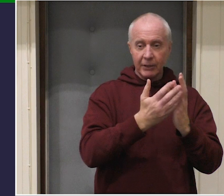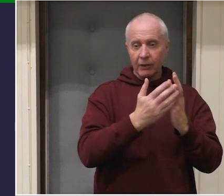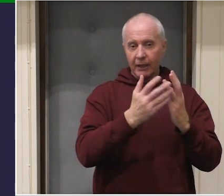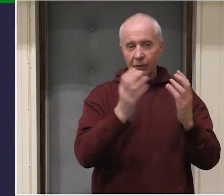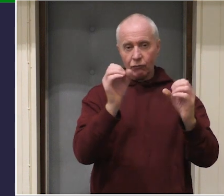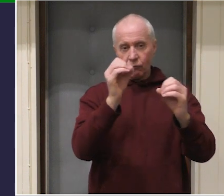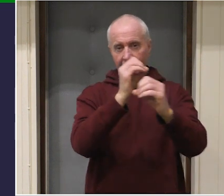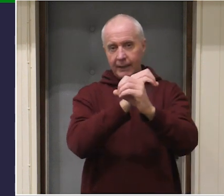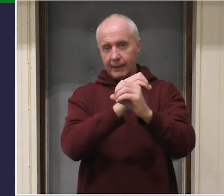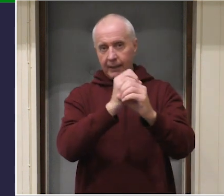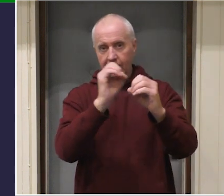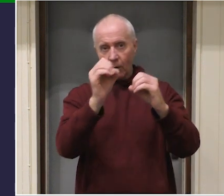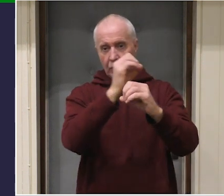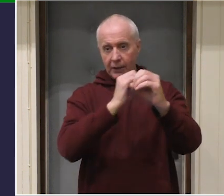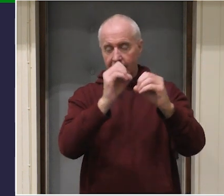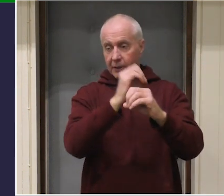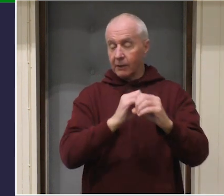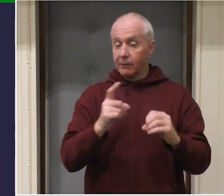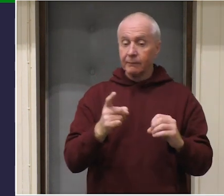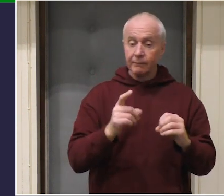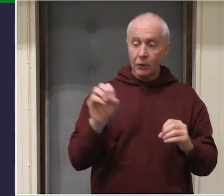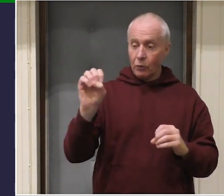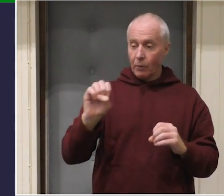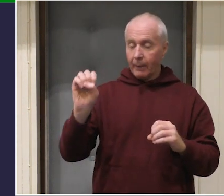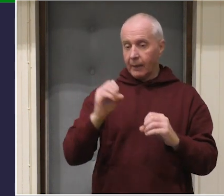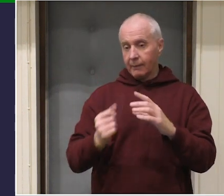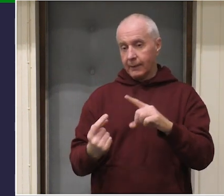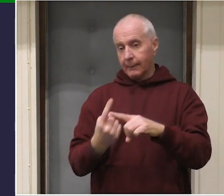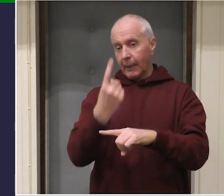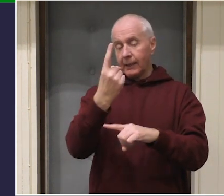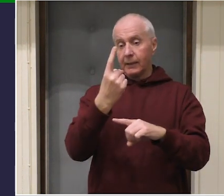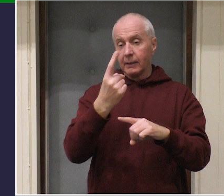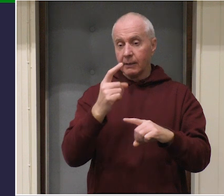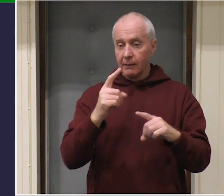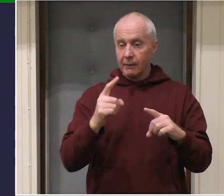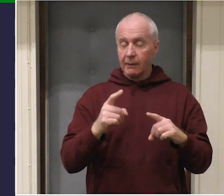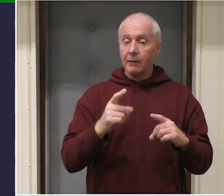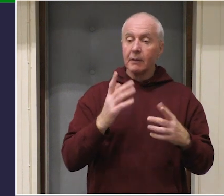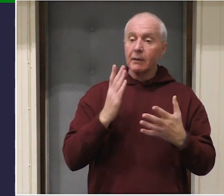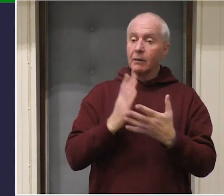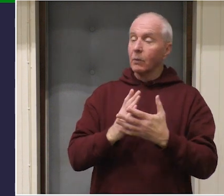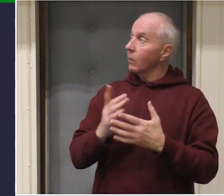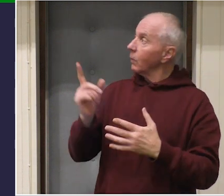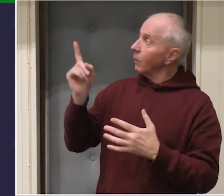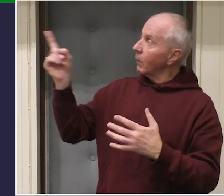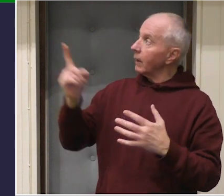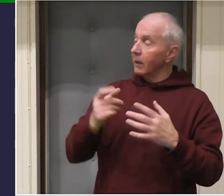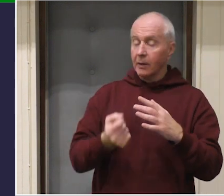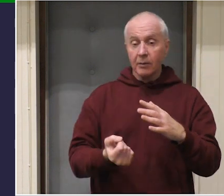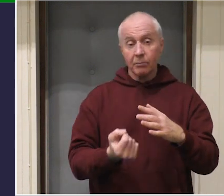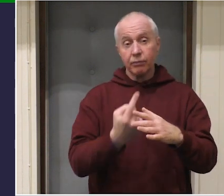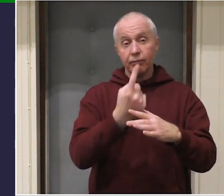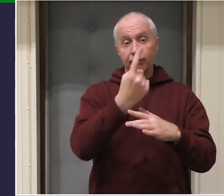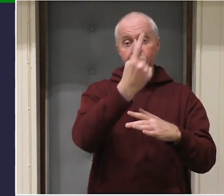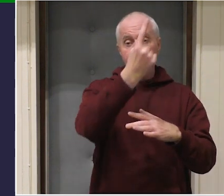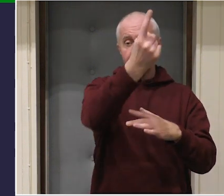Agency intend to launch it in December 2026. I really hope it's not going to be the world's most expensive firework, but you can never